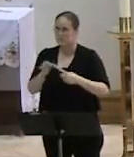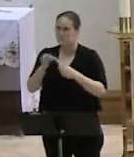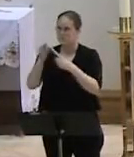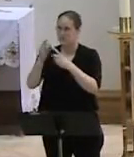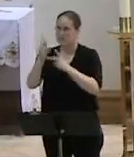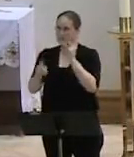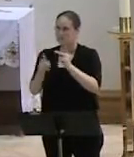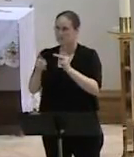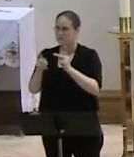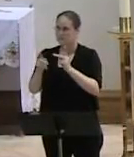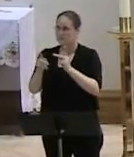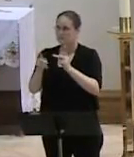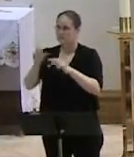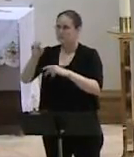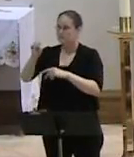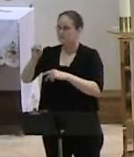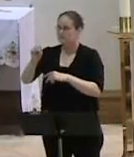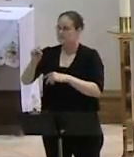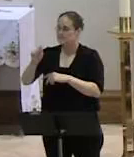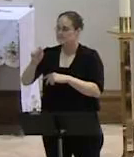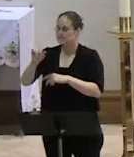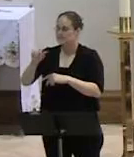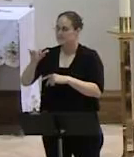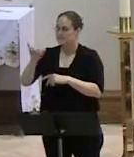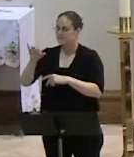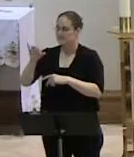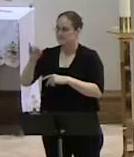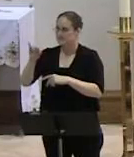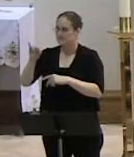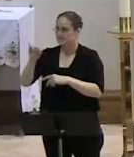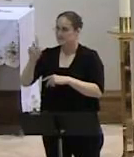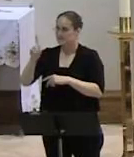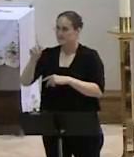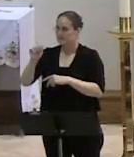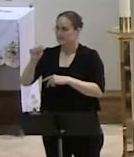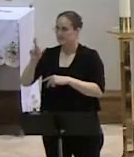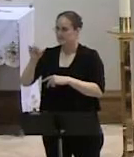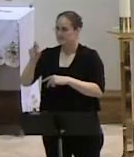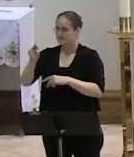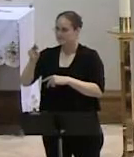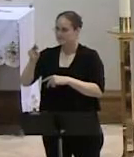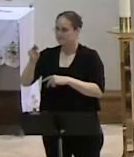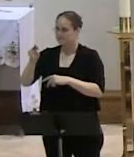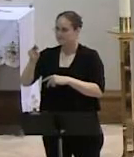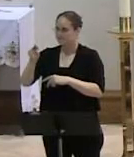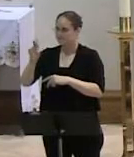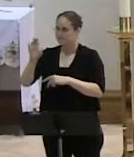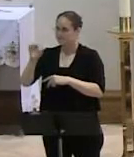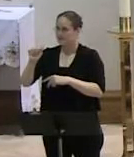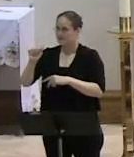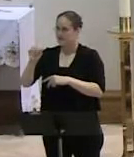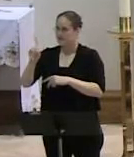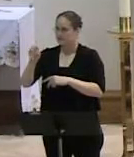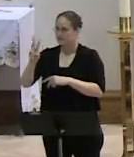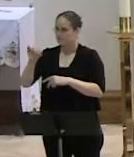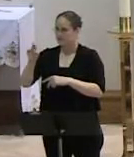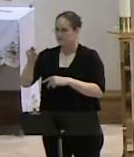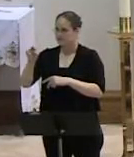especially Stacy Jansen, Karen Lear, Edwin